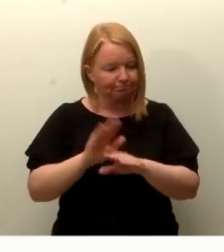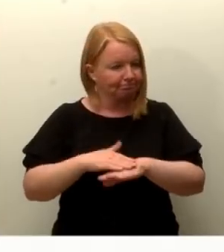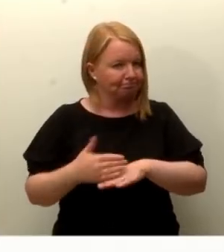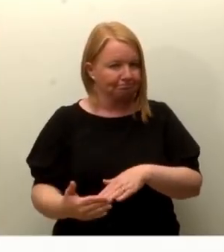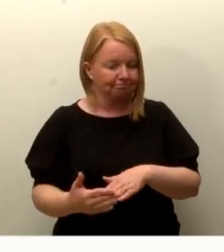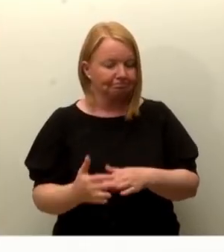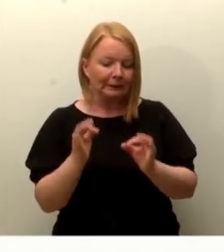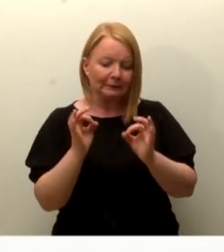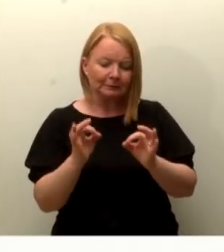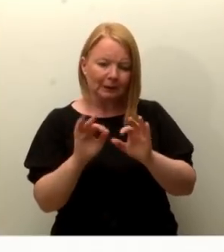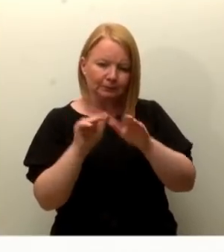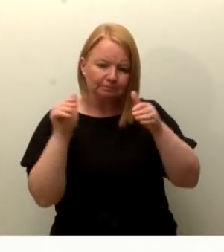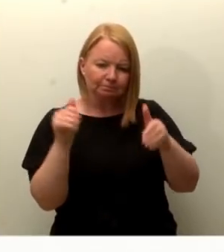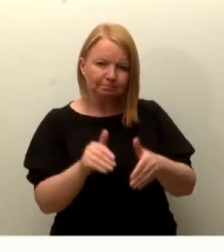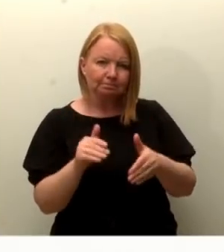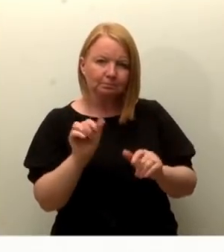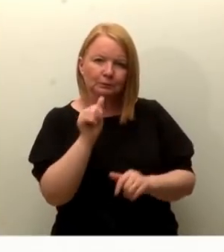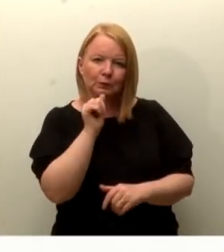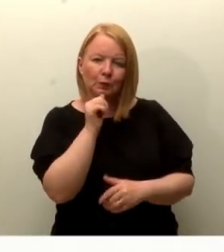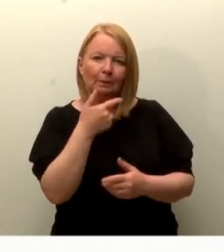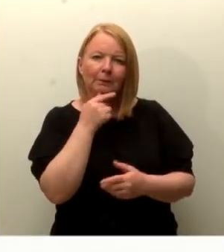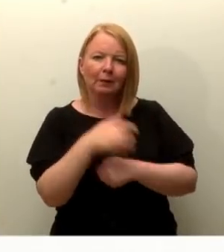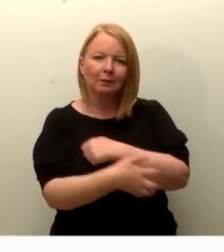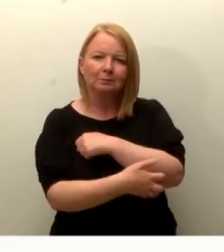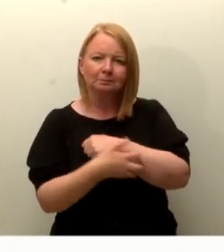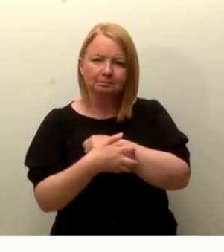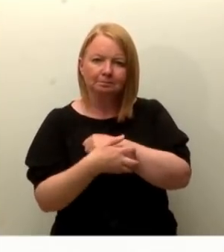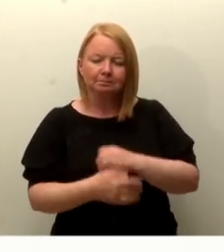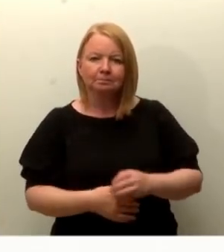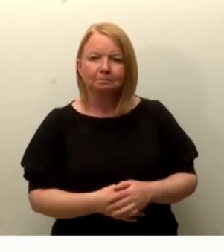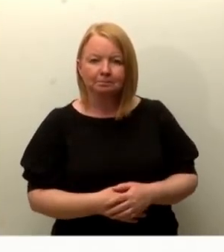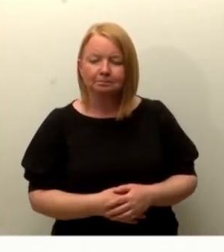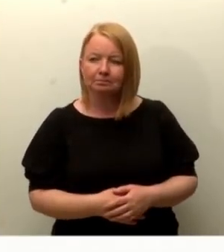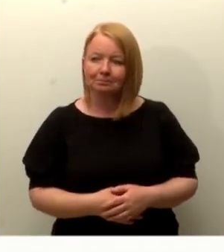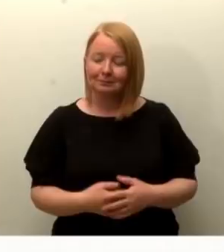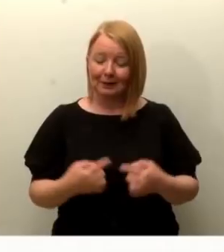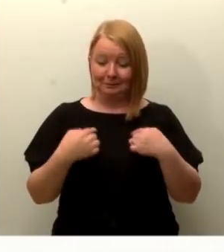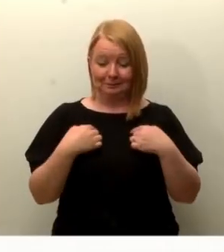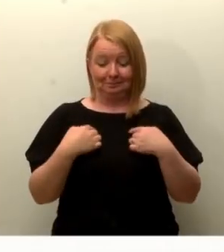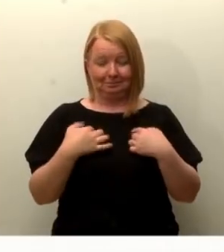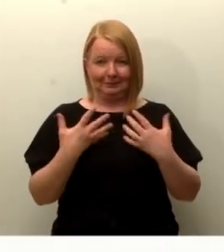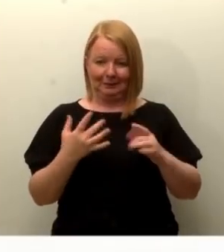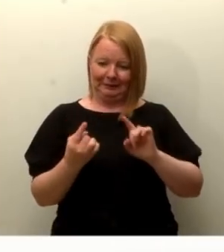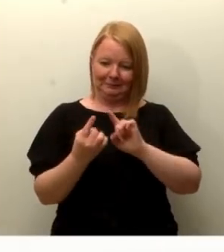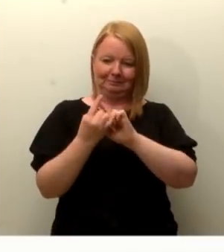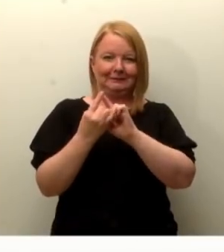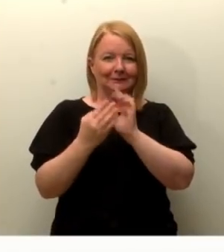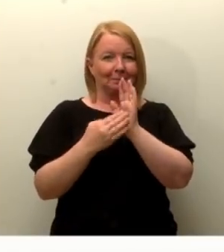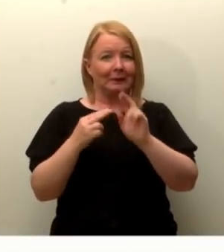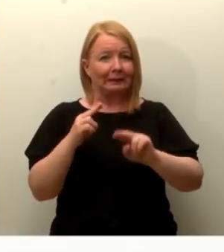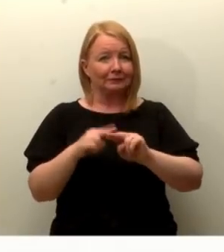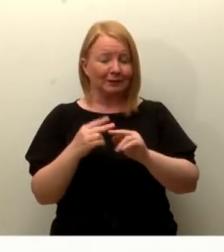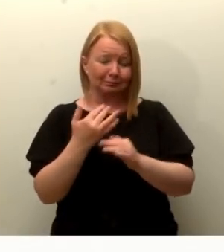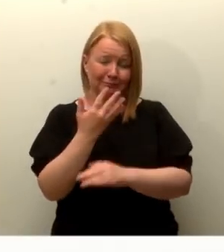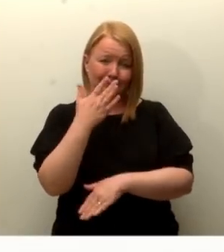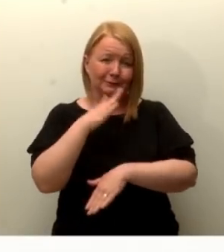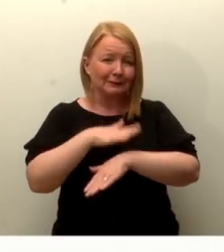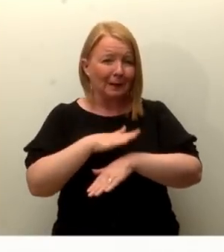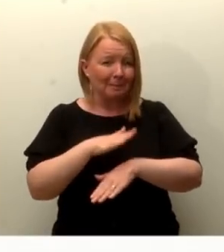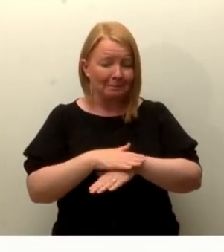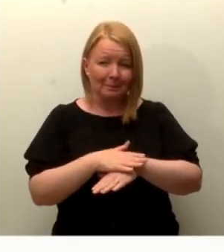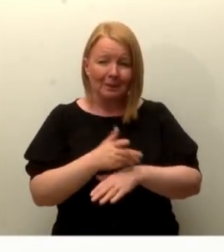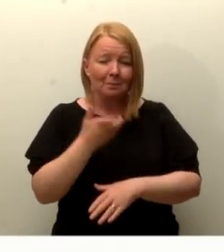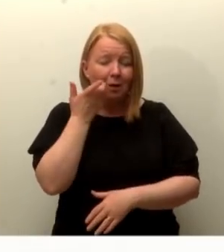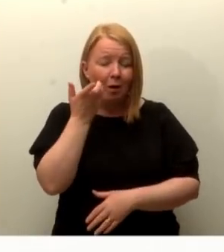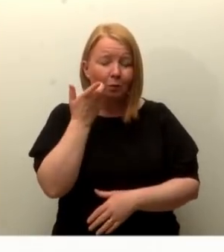attention to those in financial difficulties. I have had the privilege of meeting his parents several times, and I'm